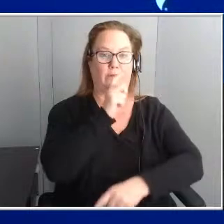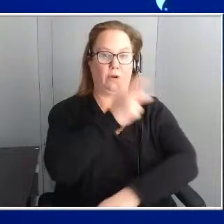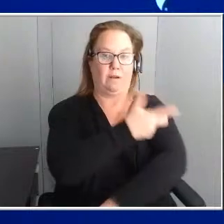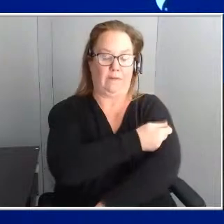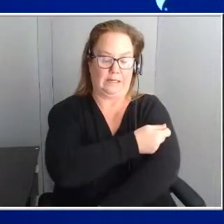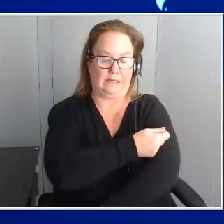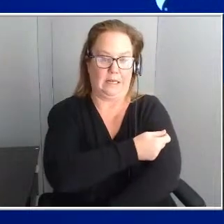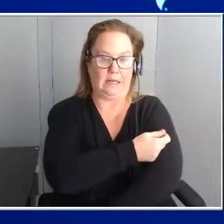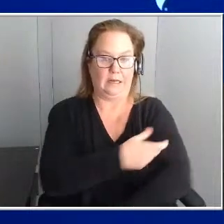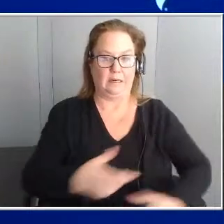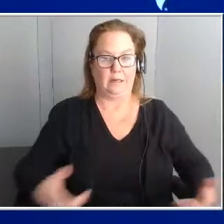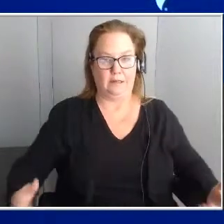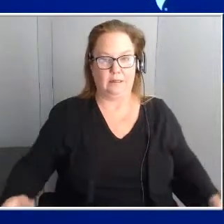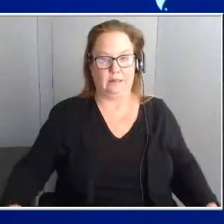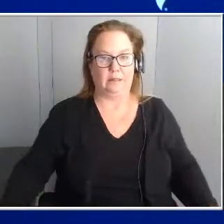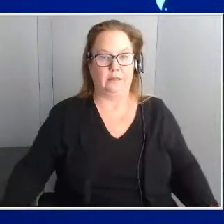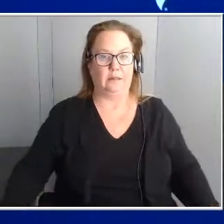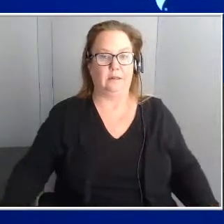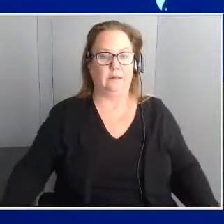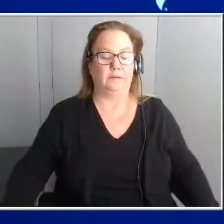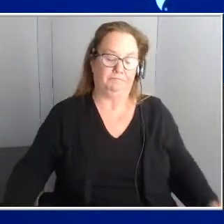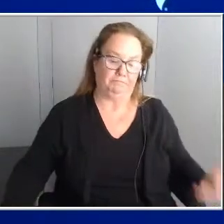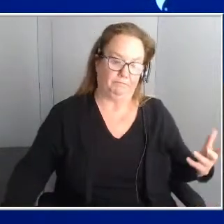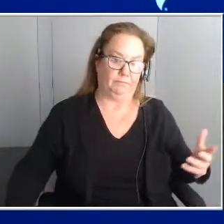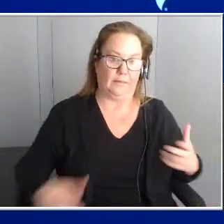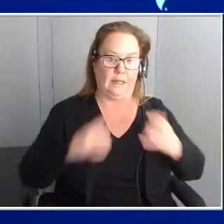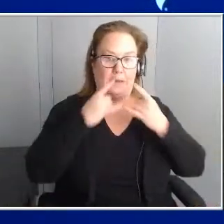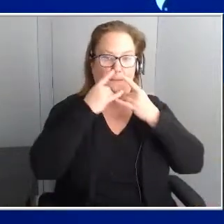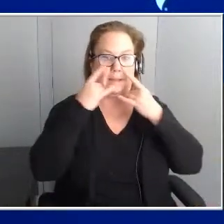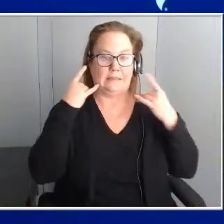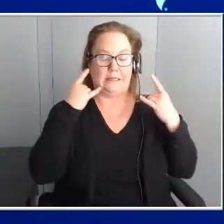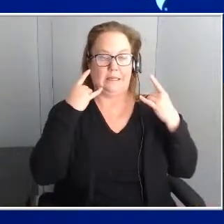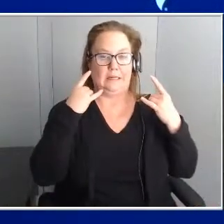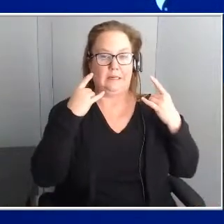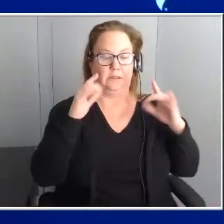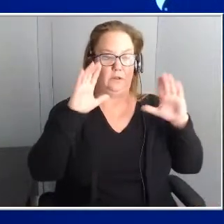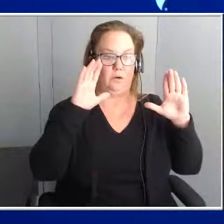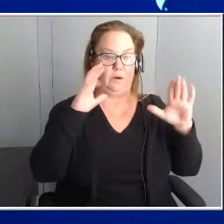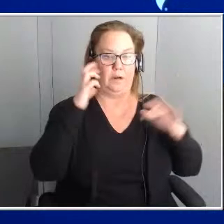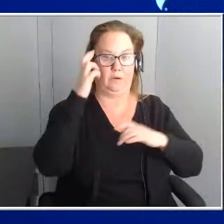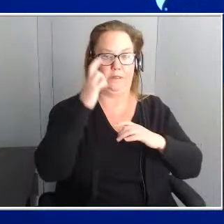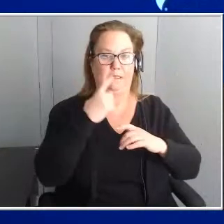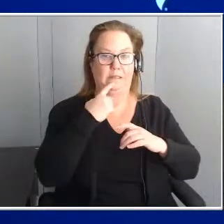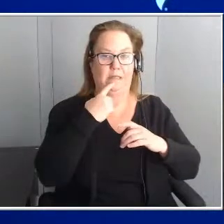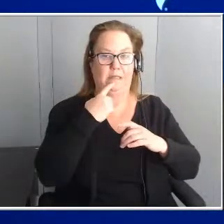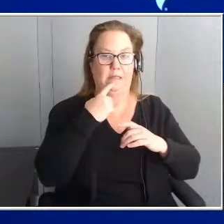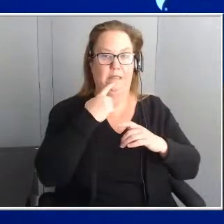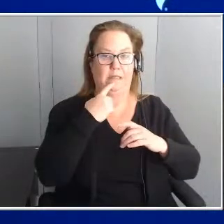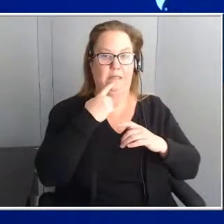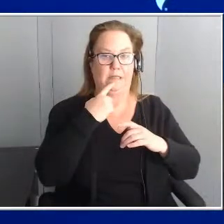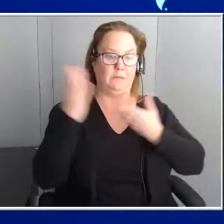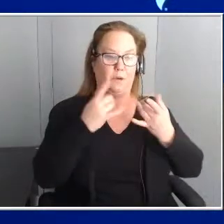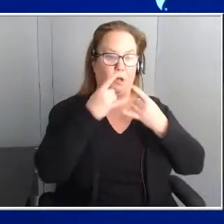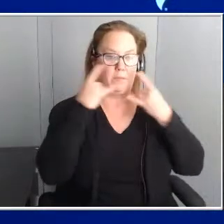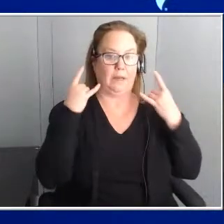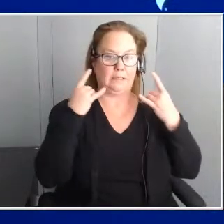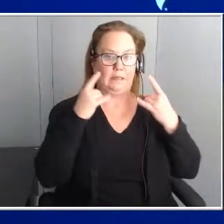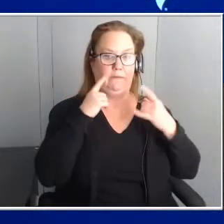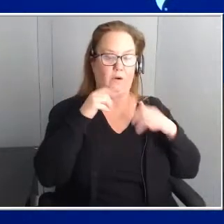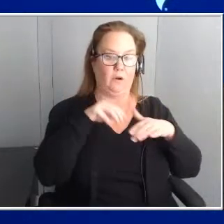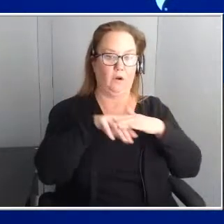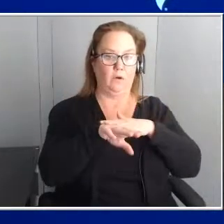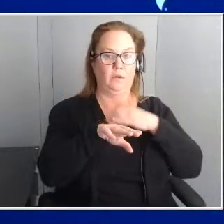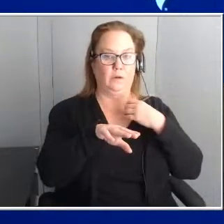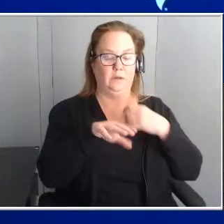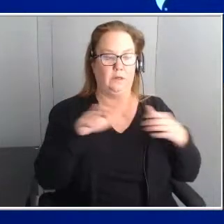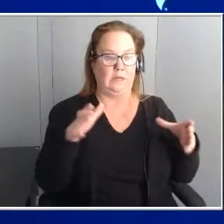So also masking, right? So this is a great reason to say, okay, bring your mask. If you're going into a